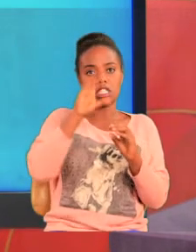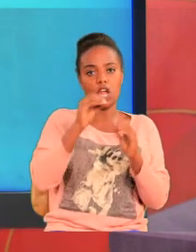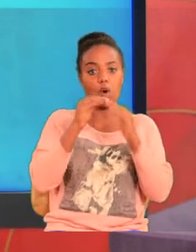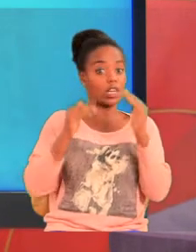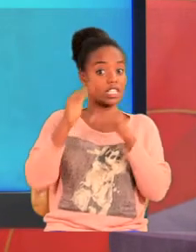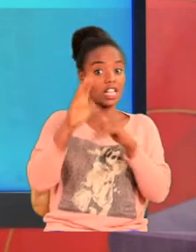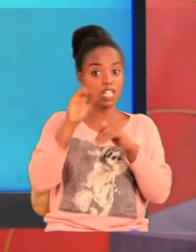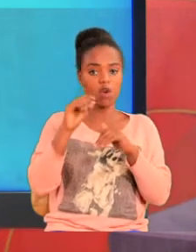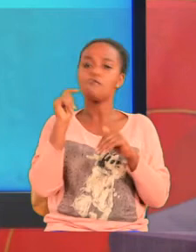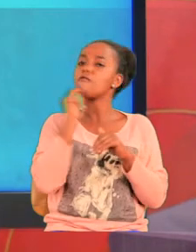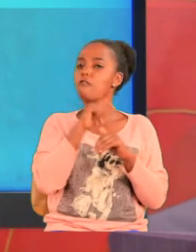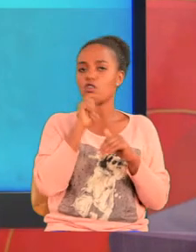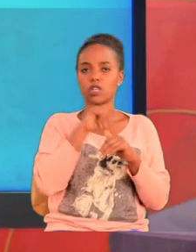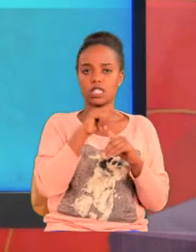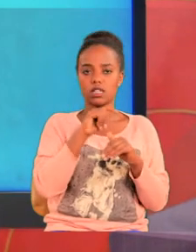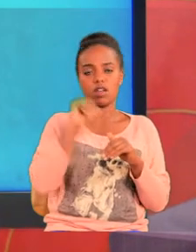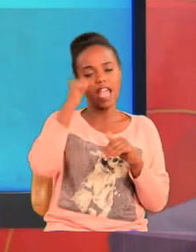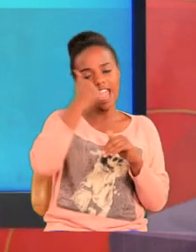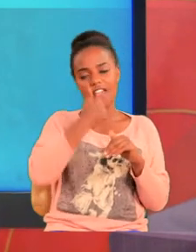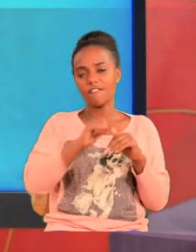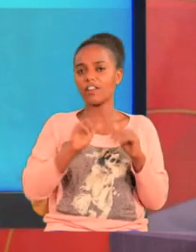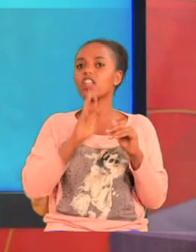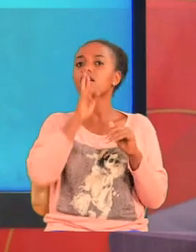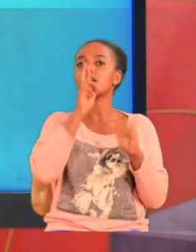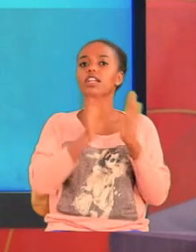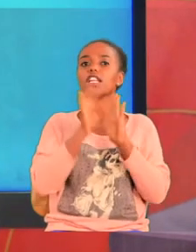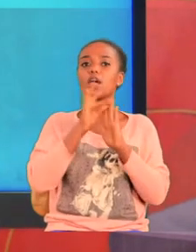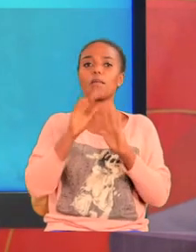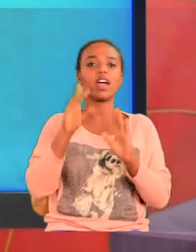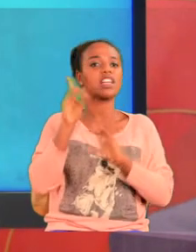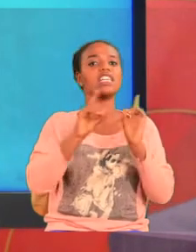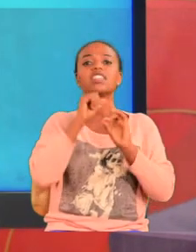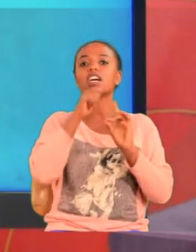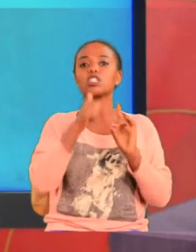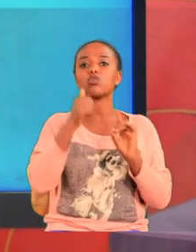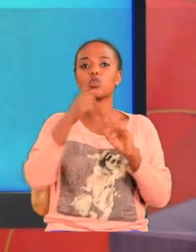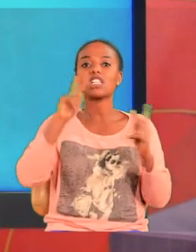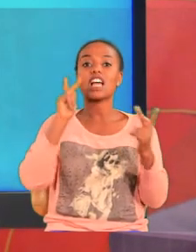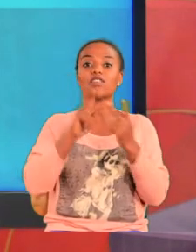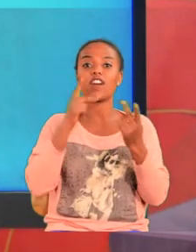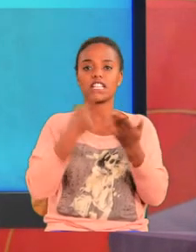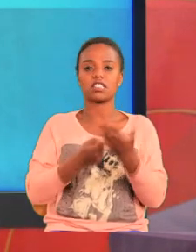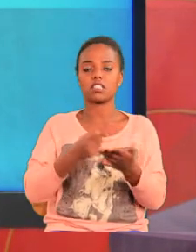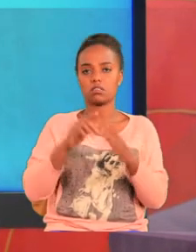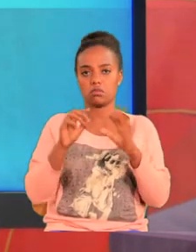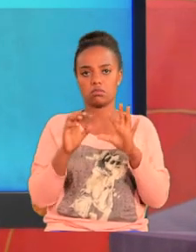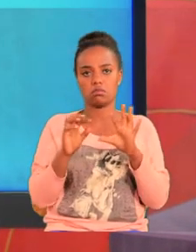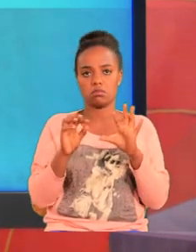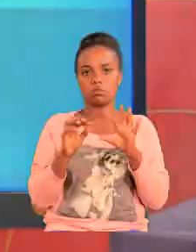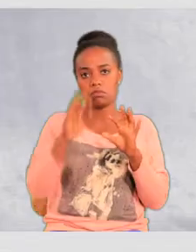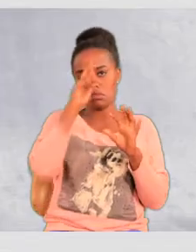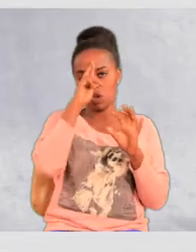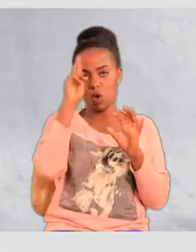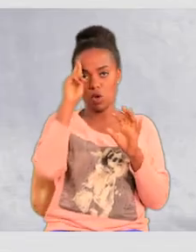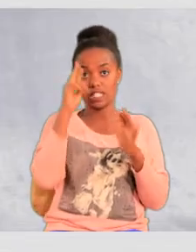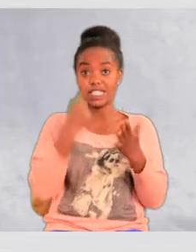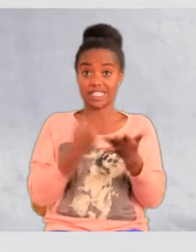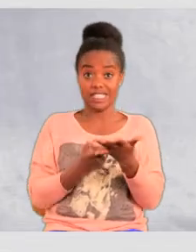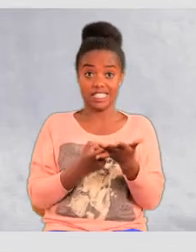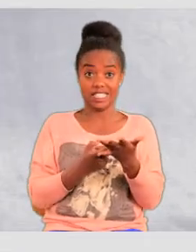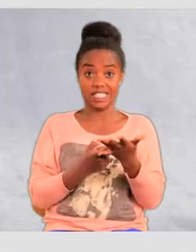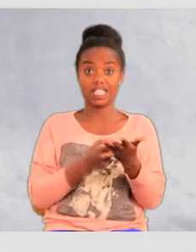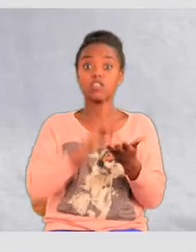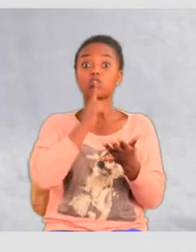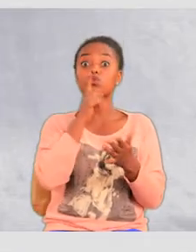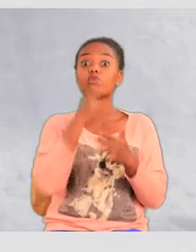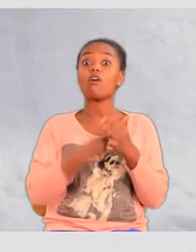false. Therefore, every real number does not satisfy this statement. Because of this, its truth